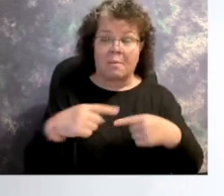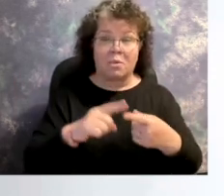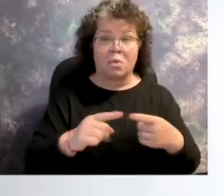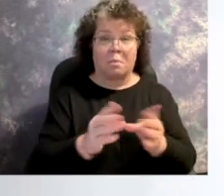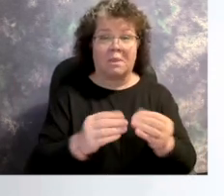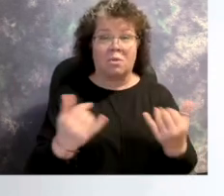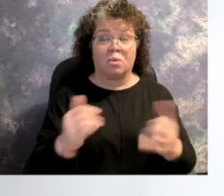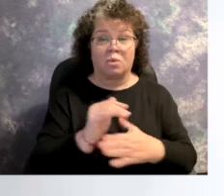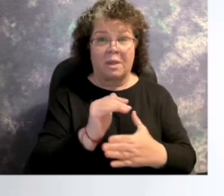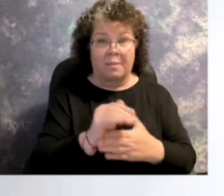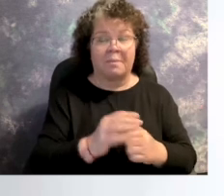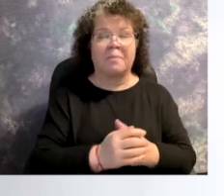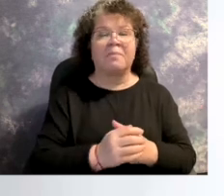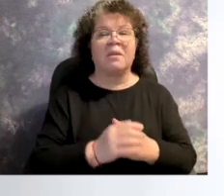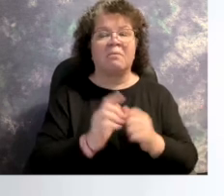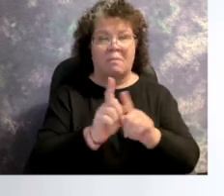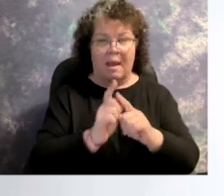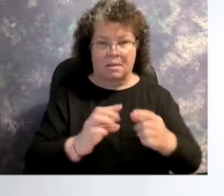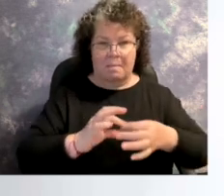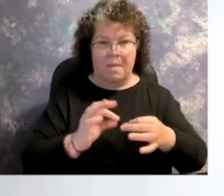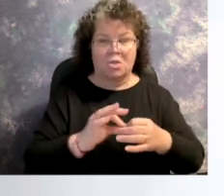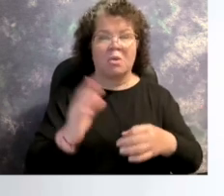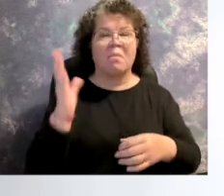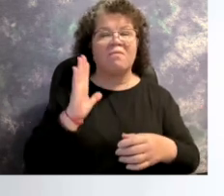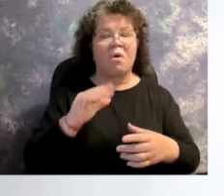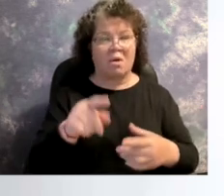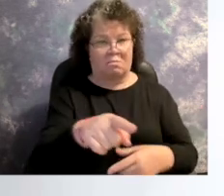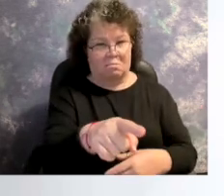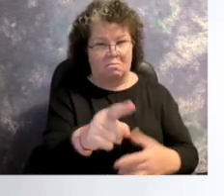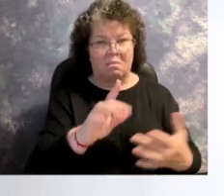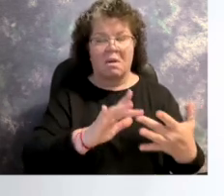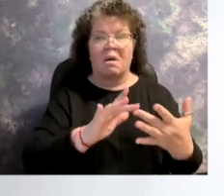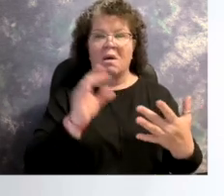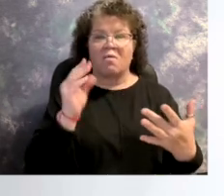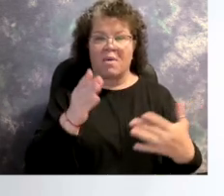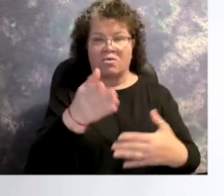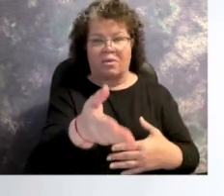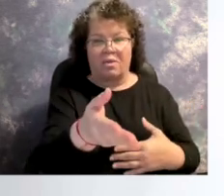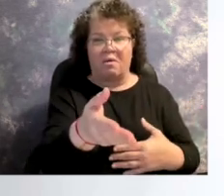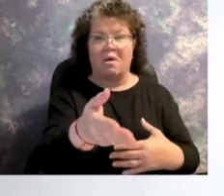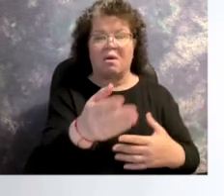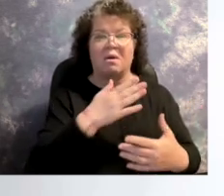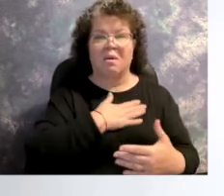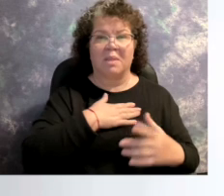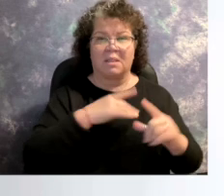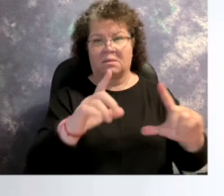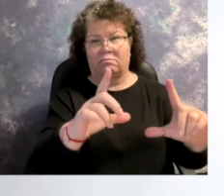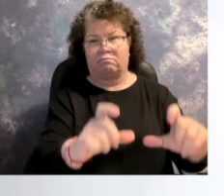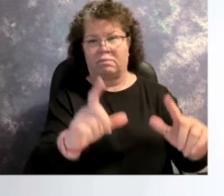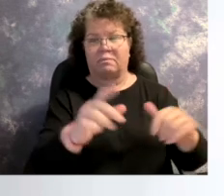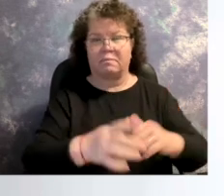tonight. As mentioned before, I have provided my contact information in this slide. Please note it